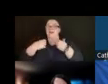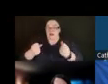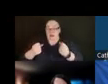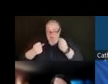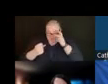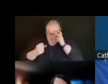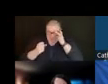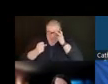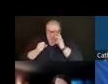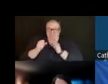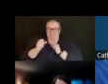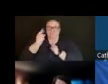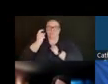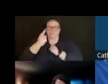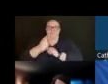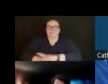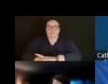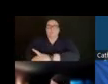an